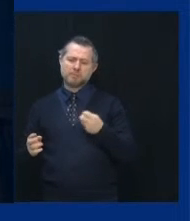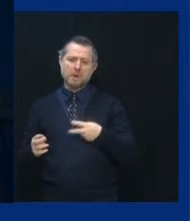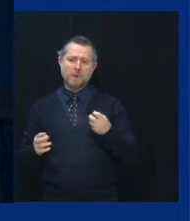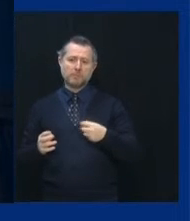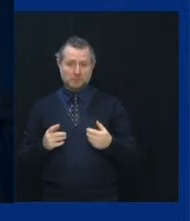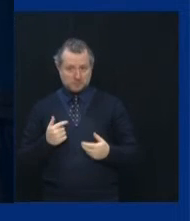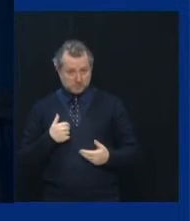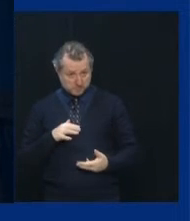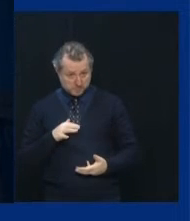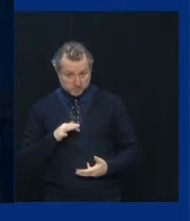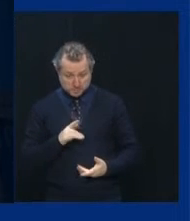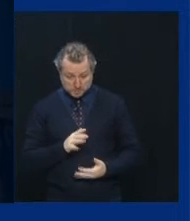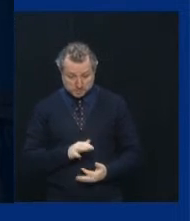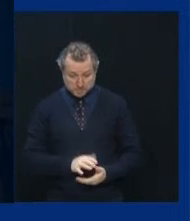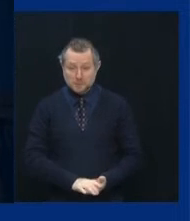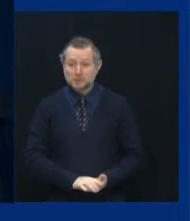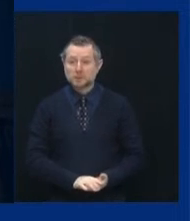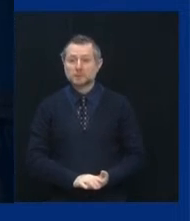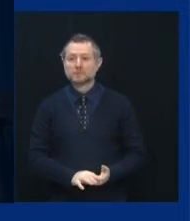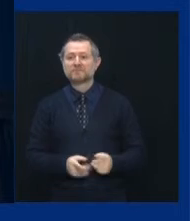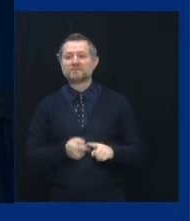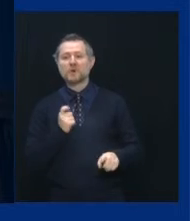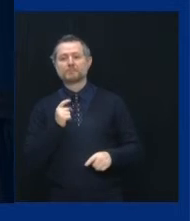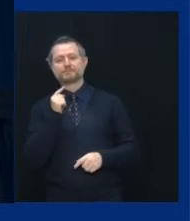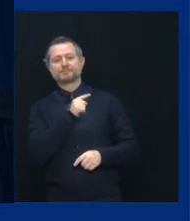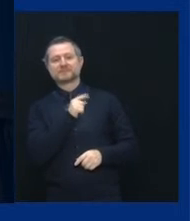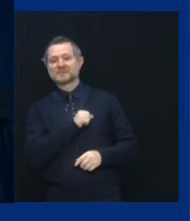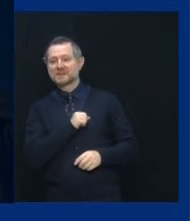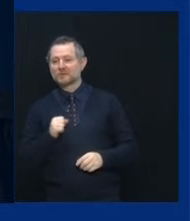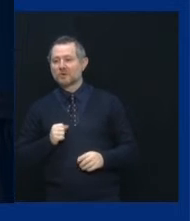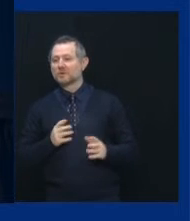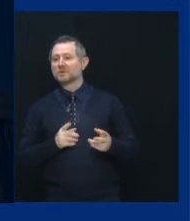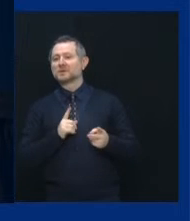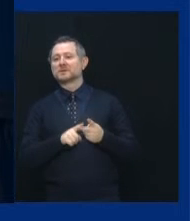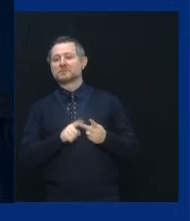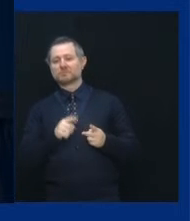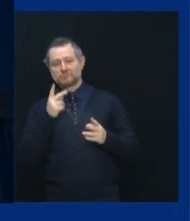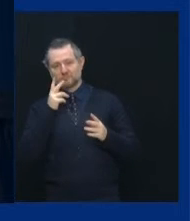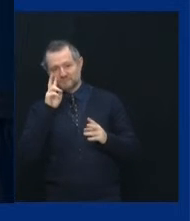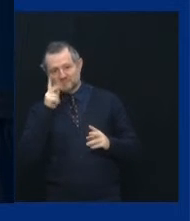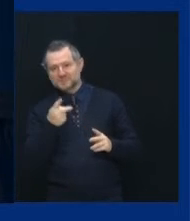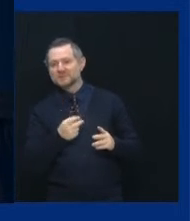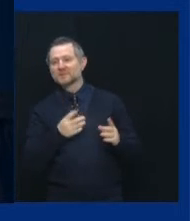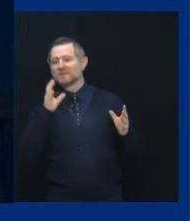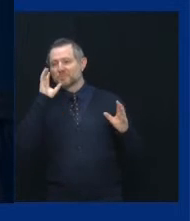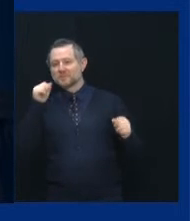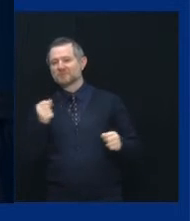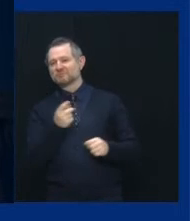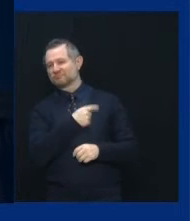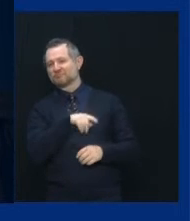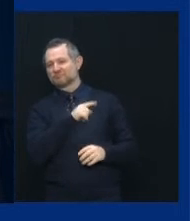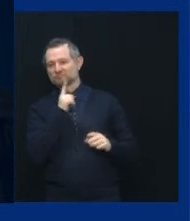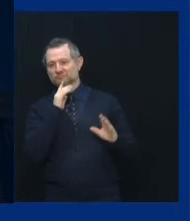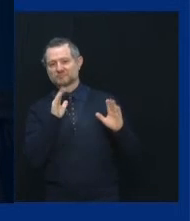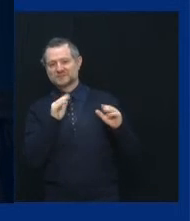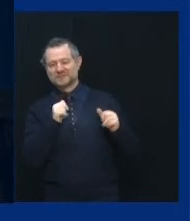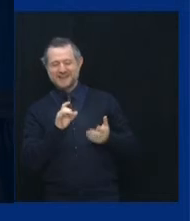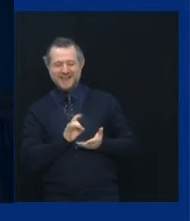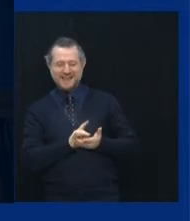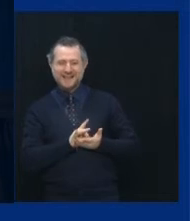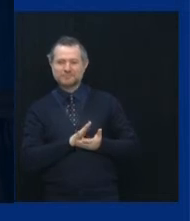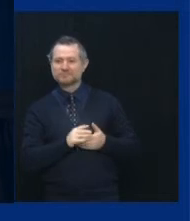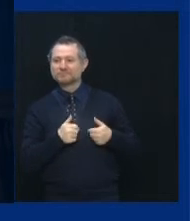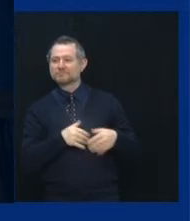the Senate and the president, and they are both gone. And today, Washington theft